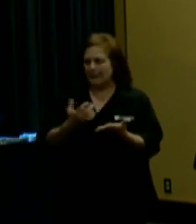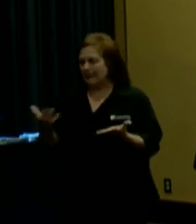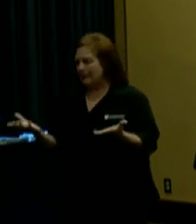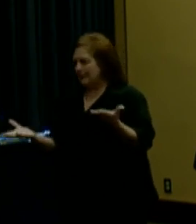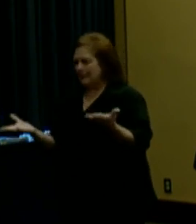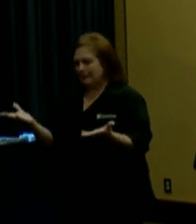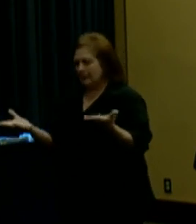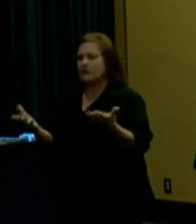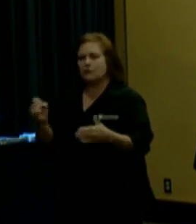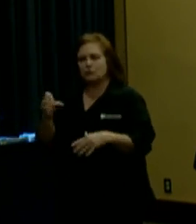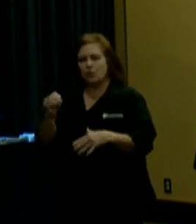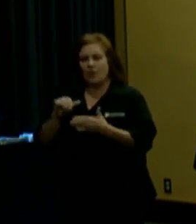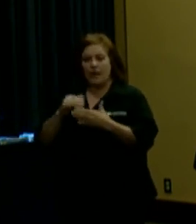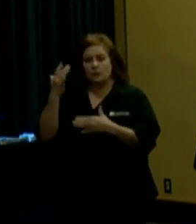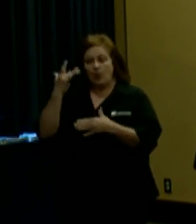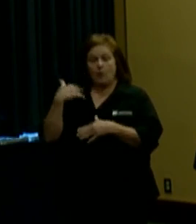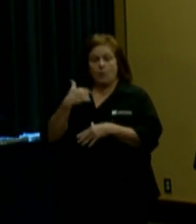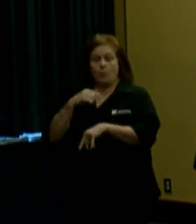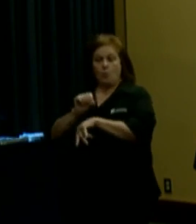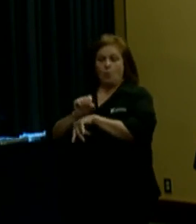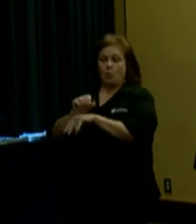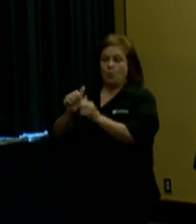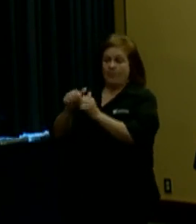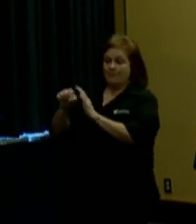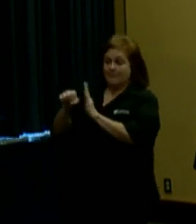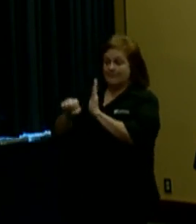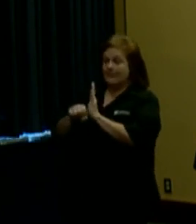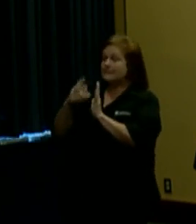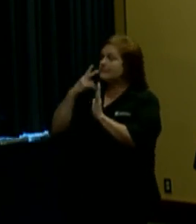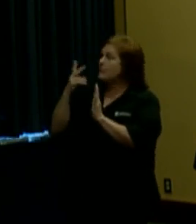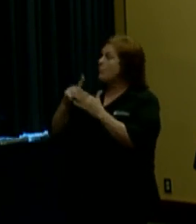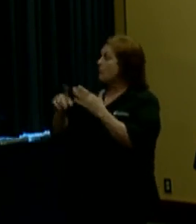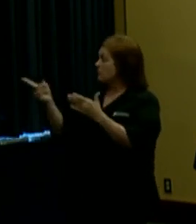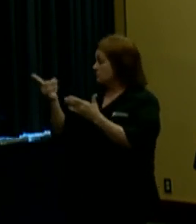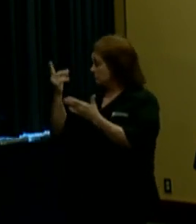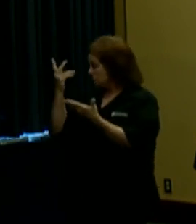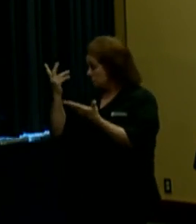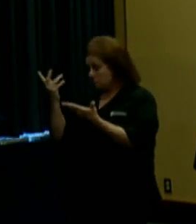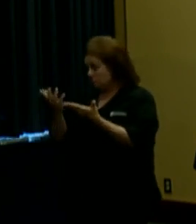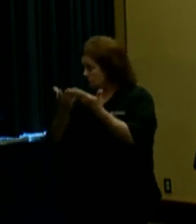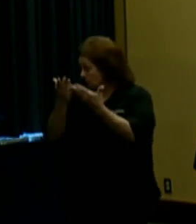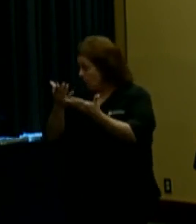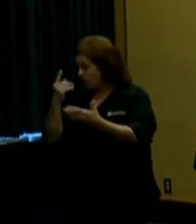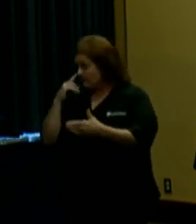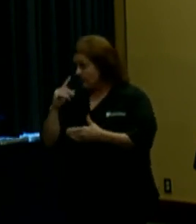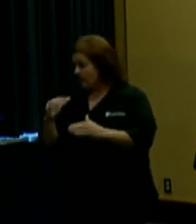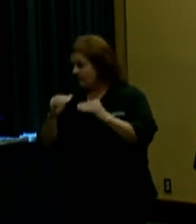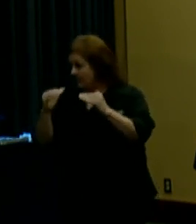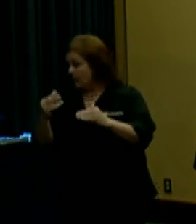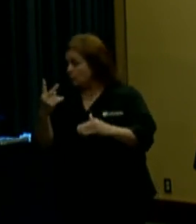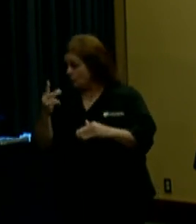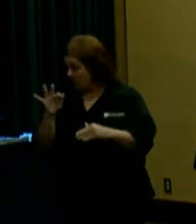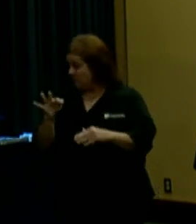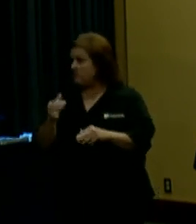you know, we're working with the state. Much of what they're proposing in phase two is very well grounded in guidelines.